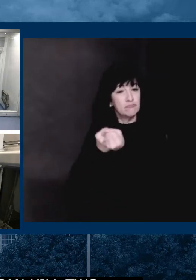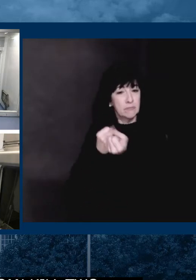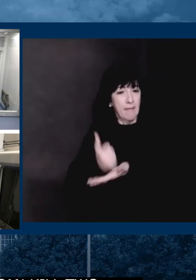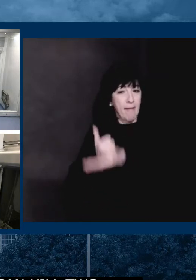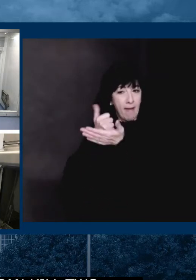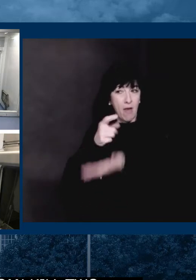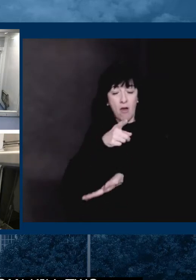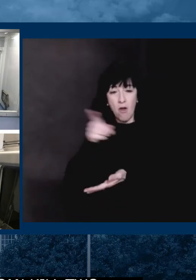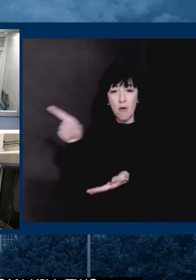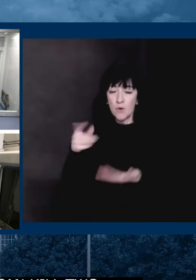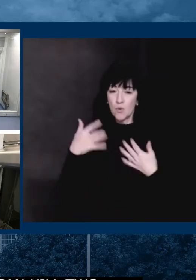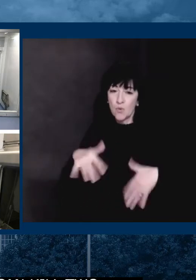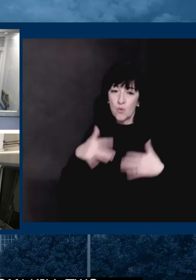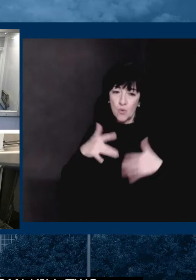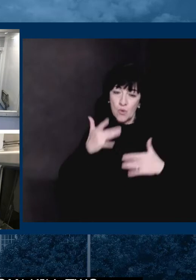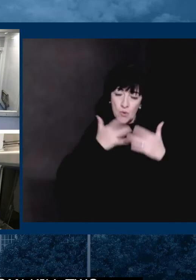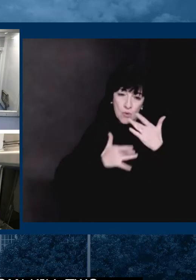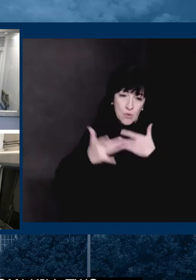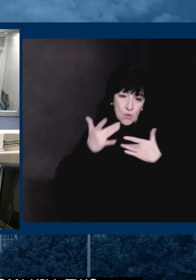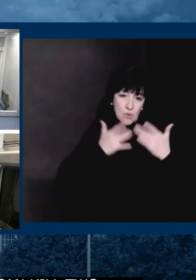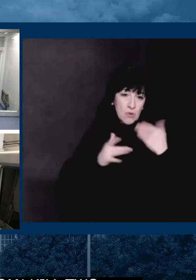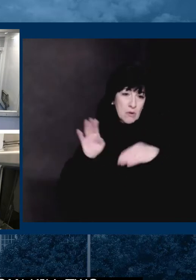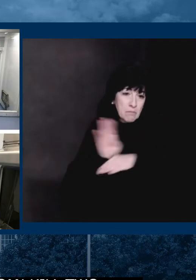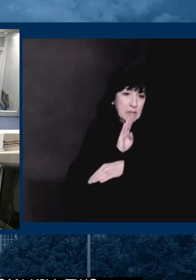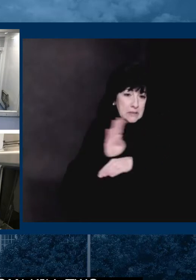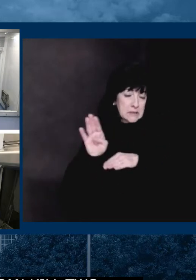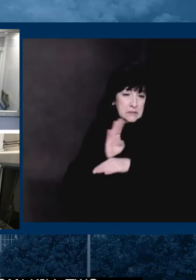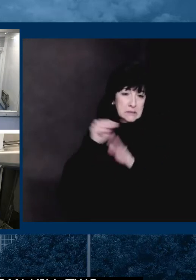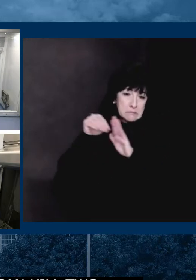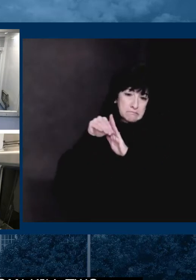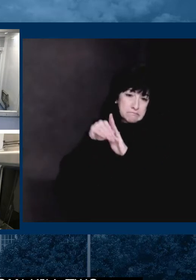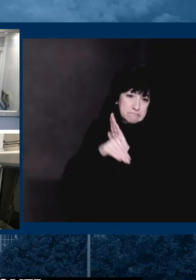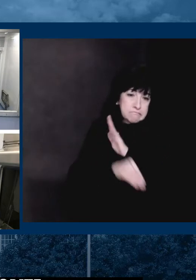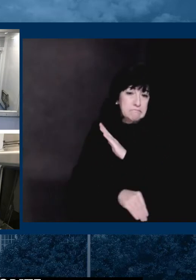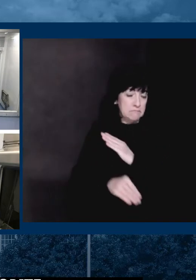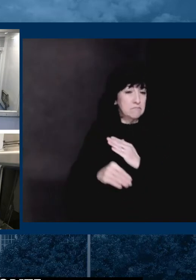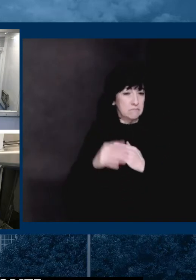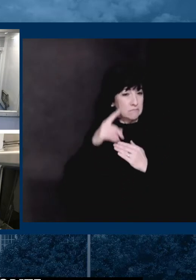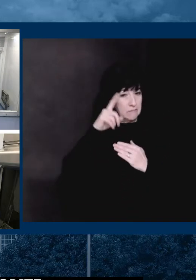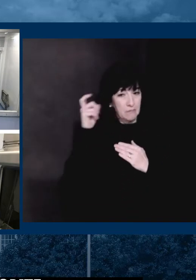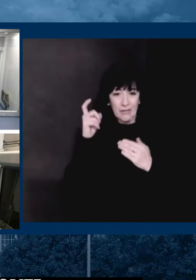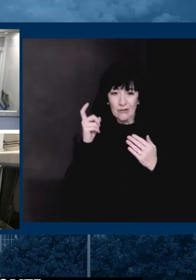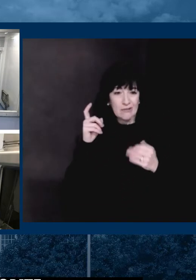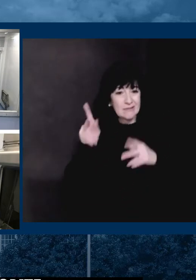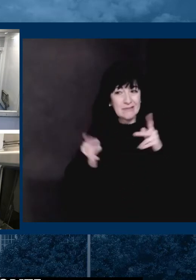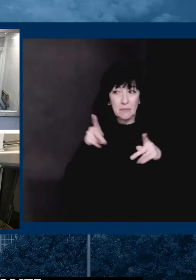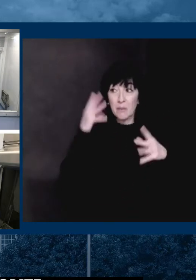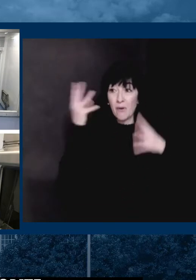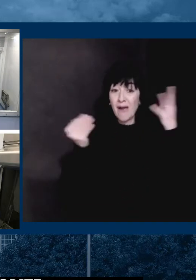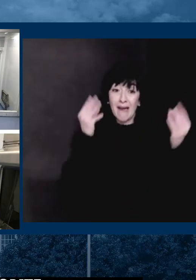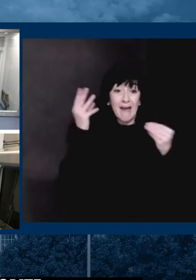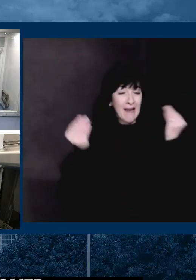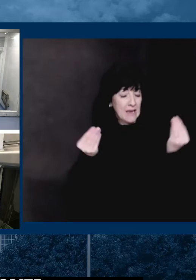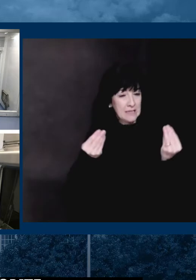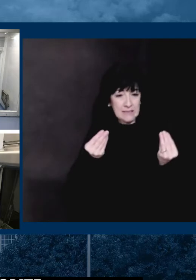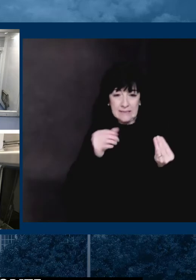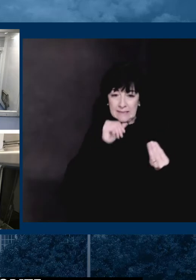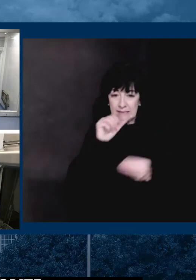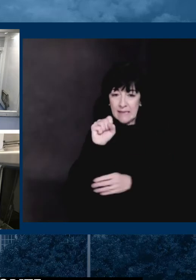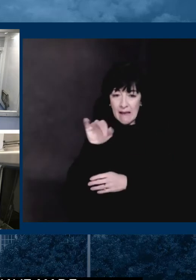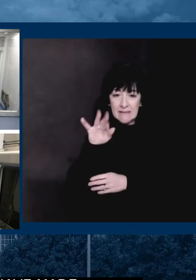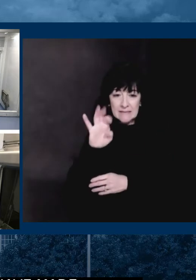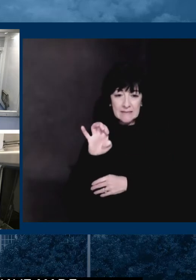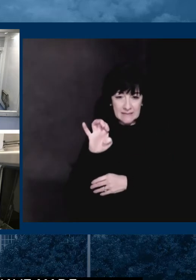They've been hurt the most. We've made significant CARES Act funding available to them, but they need your help as well. So go